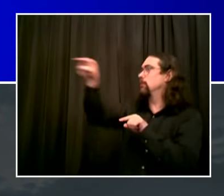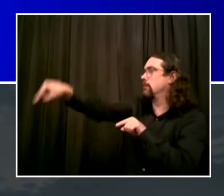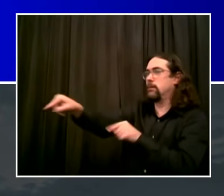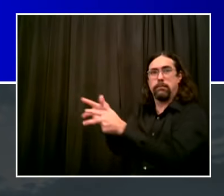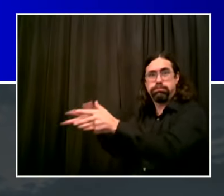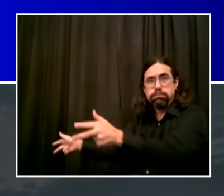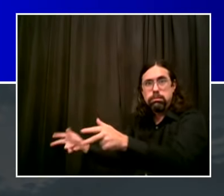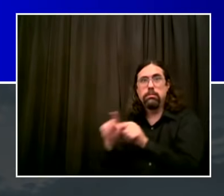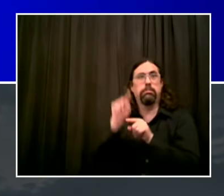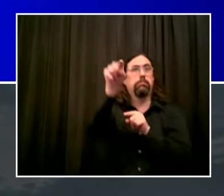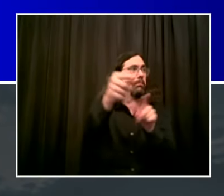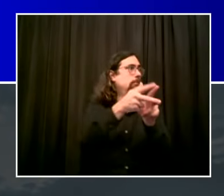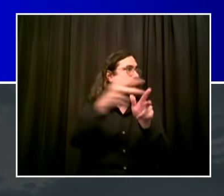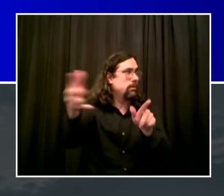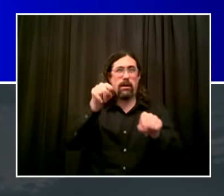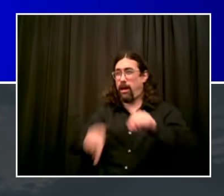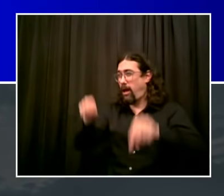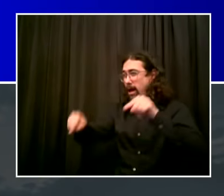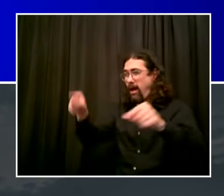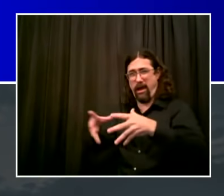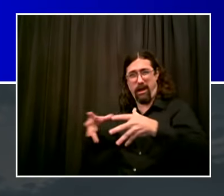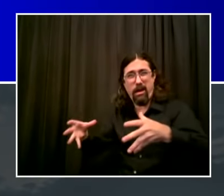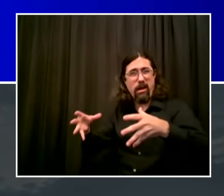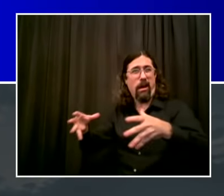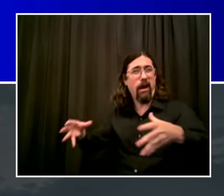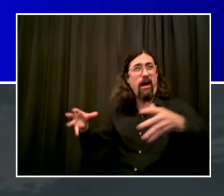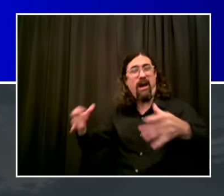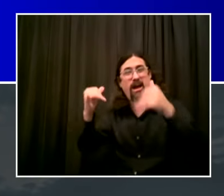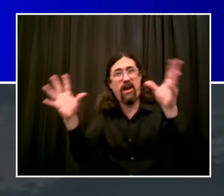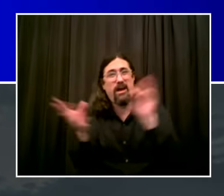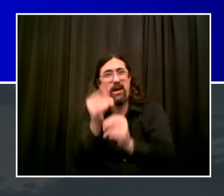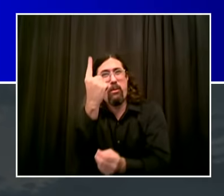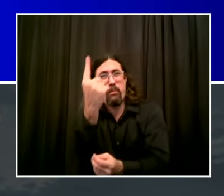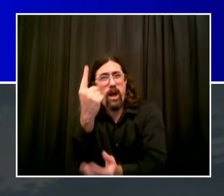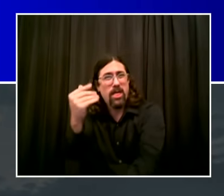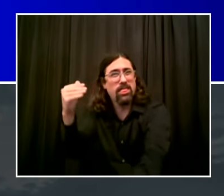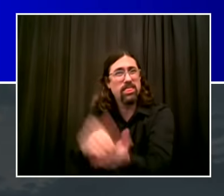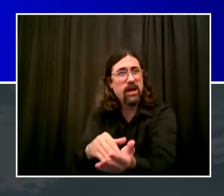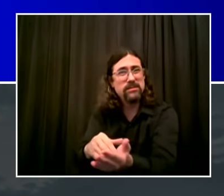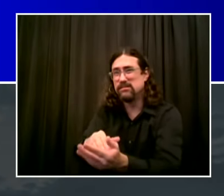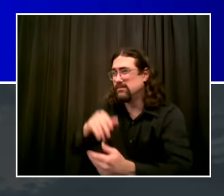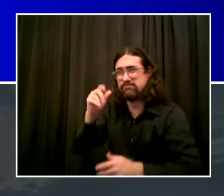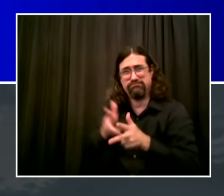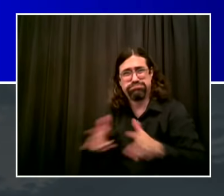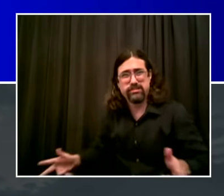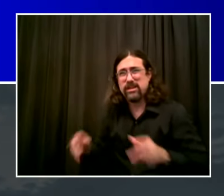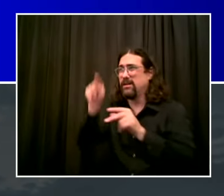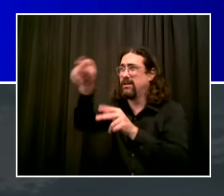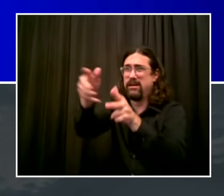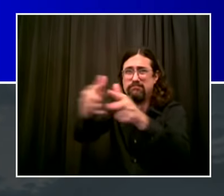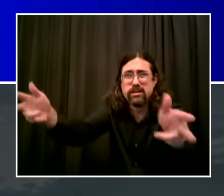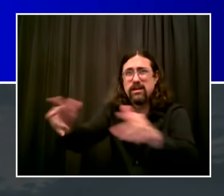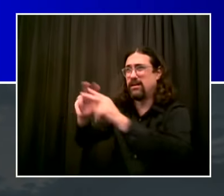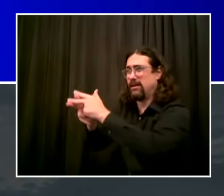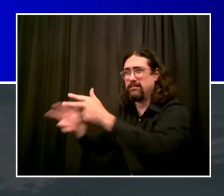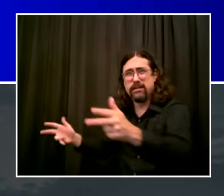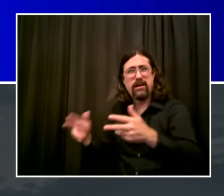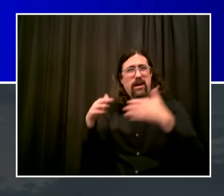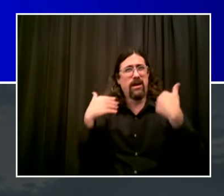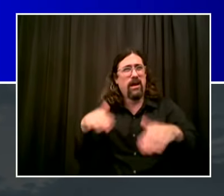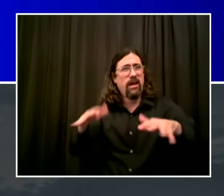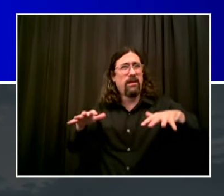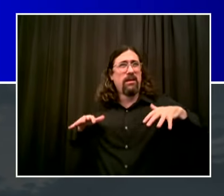a different way to get around, and we're going to keep expanding in the Bronx, in Upper Manhattan. Folks at Department of Transportation are working every day to